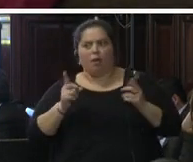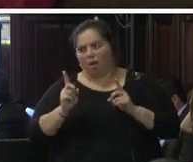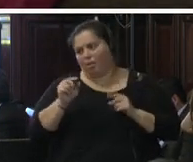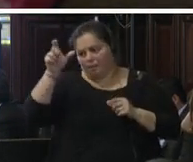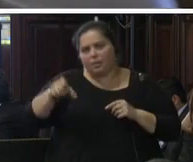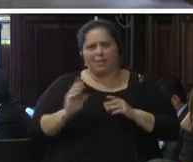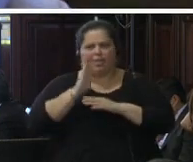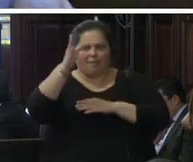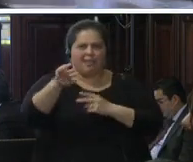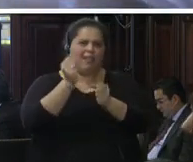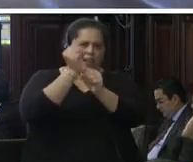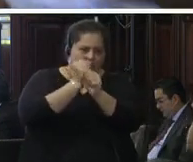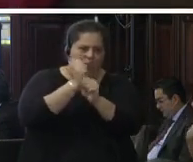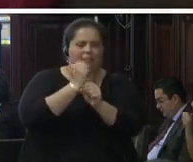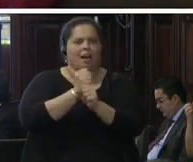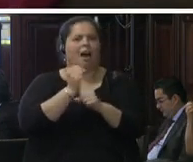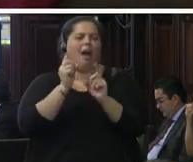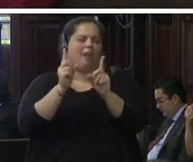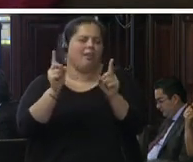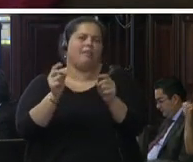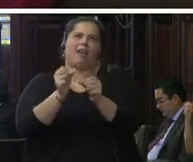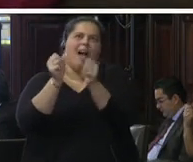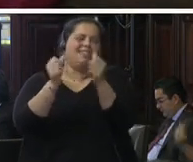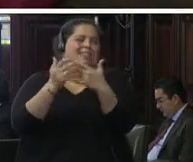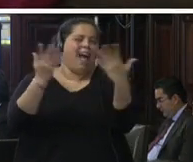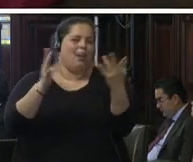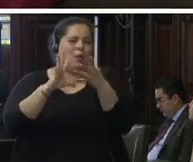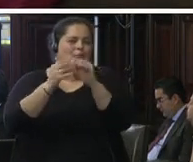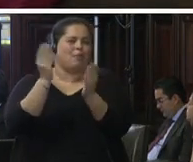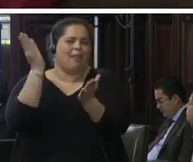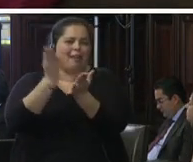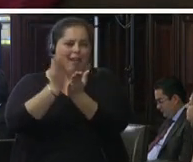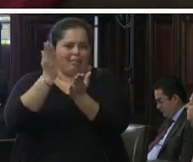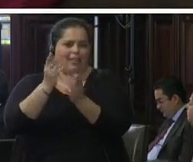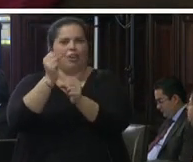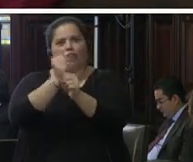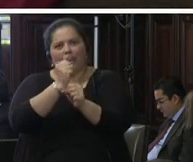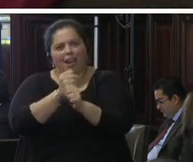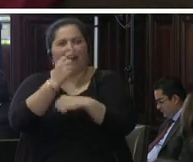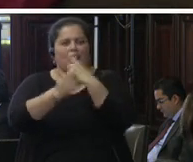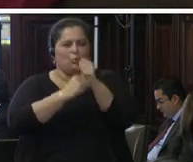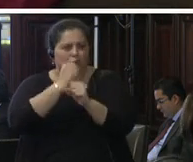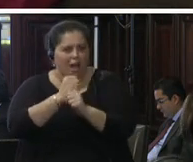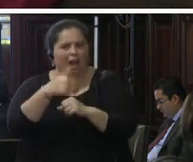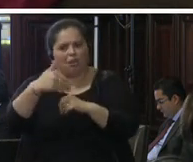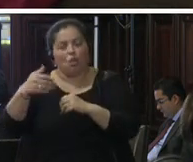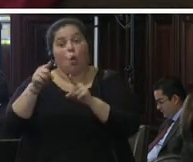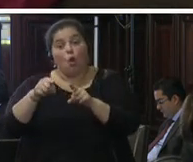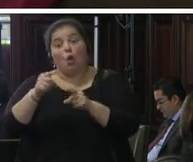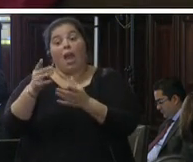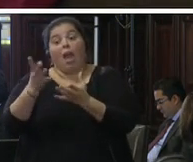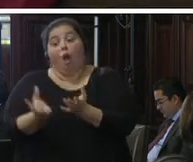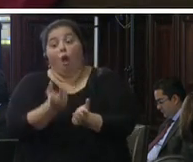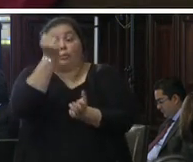what they earn comes to me the victim I think we should do that because people don't like their money being taken from